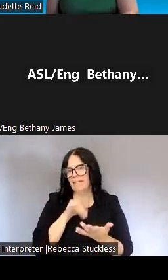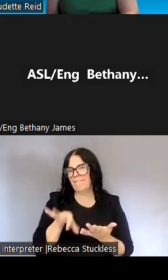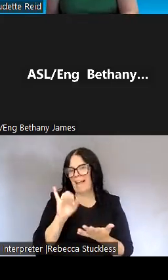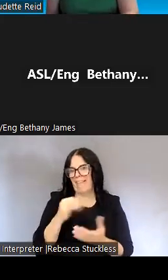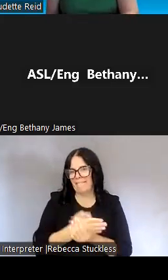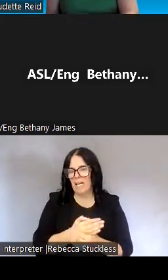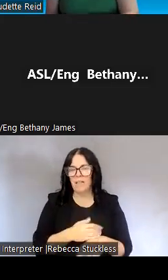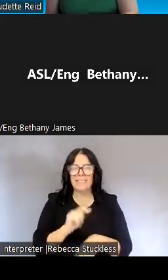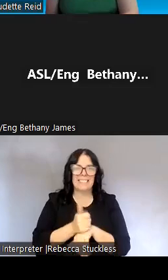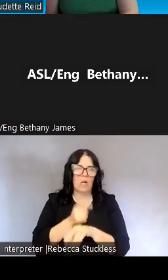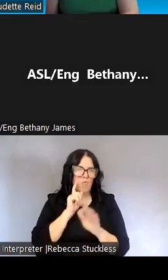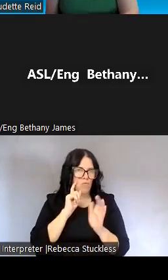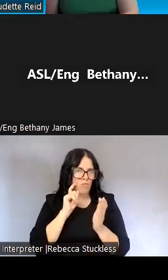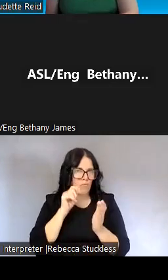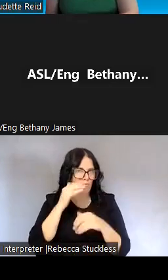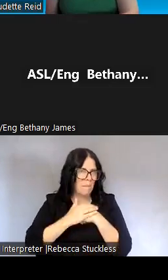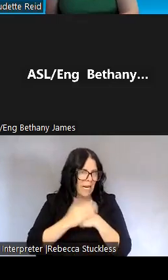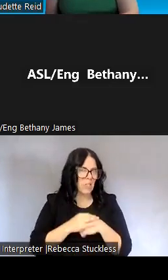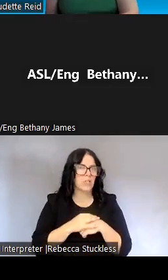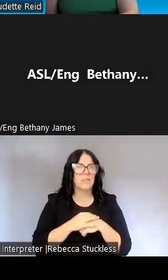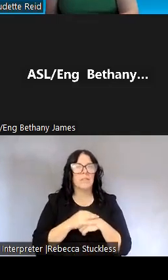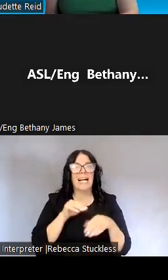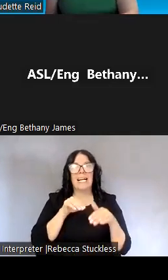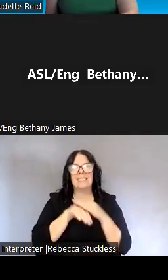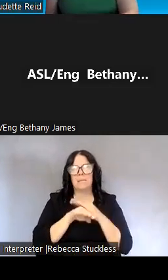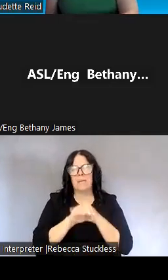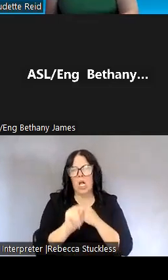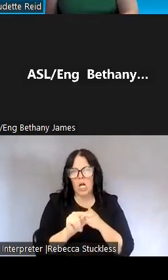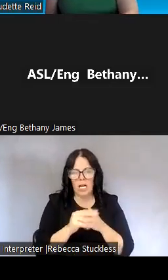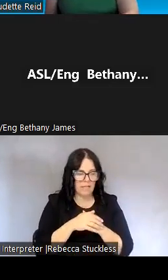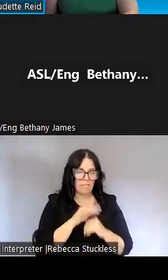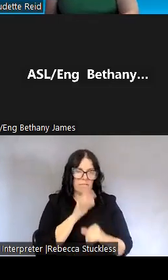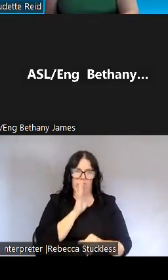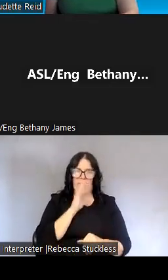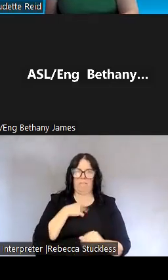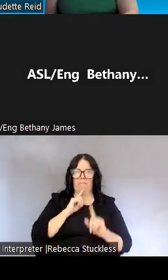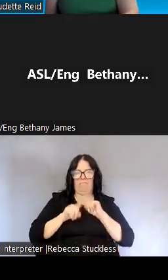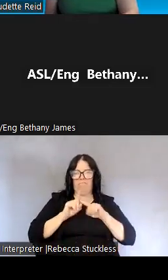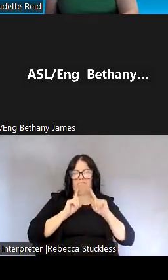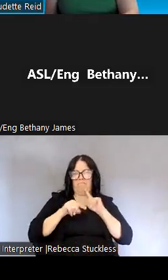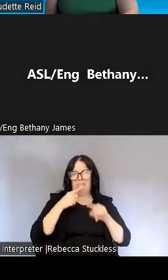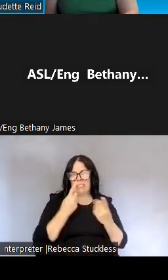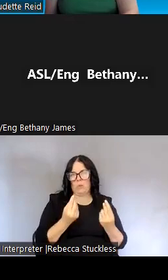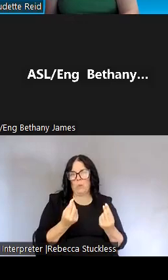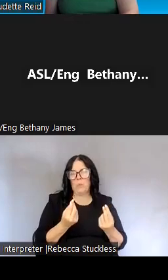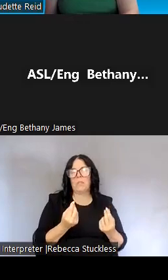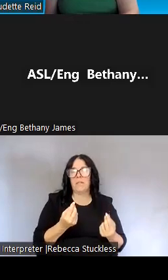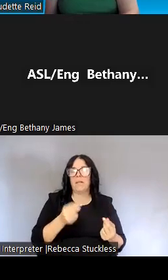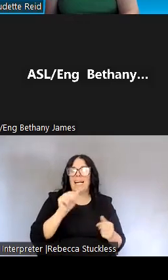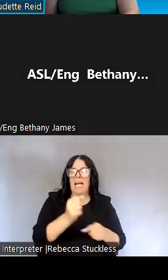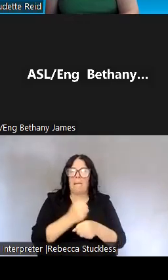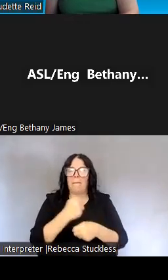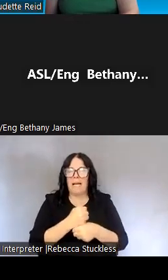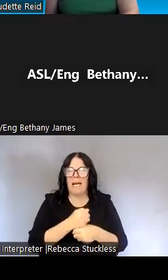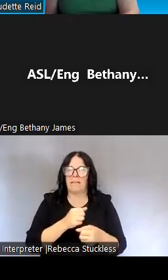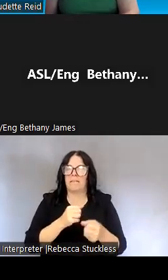and turn on accessibility features. You can create a custom shortcuts to